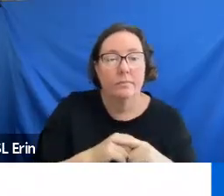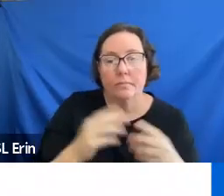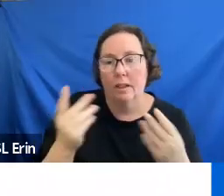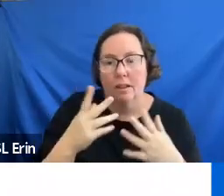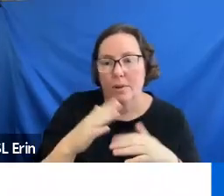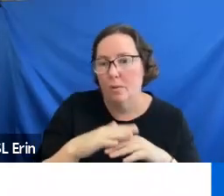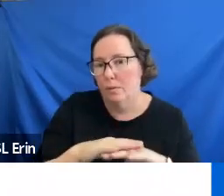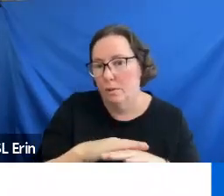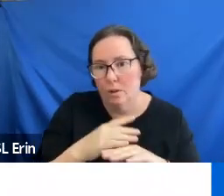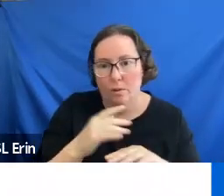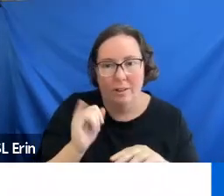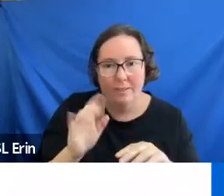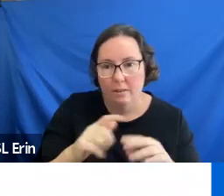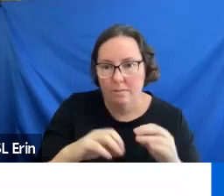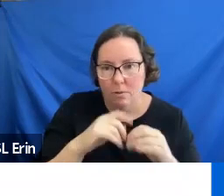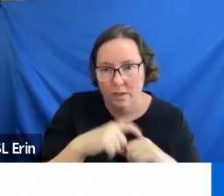slow down if you all need to.